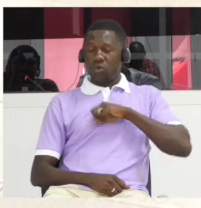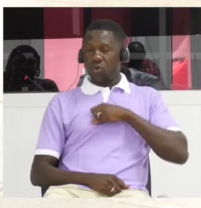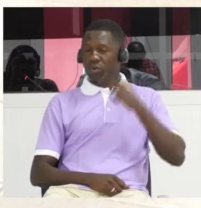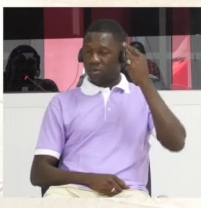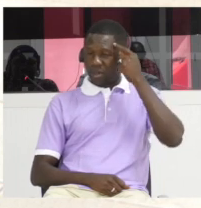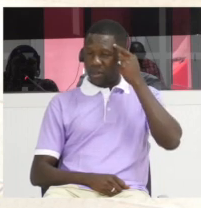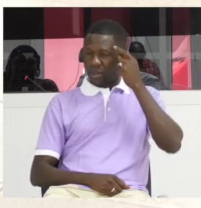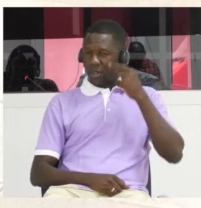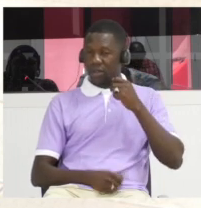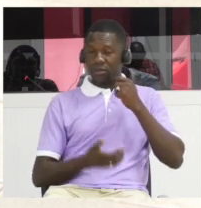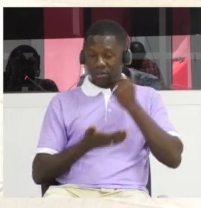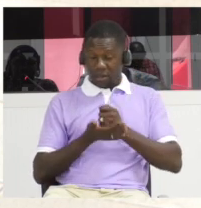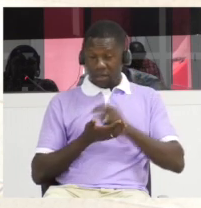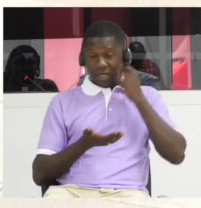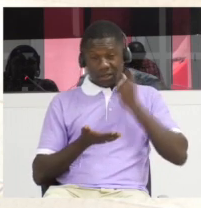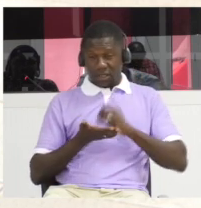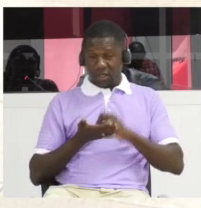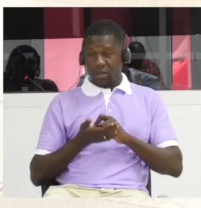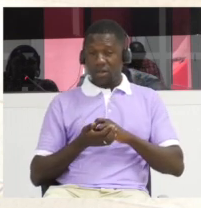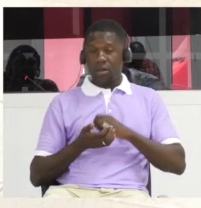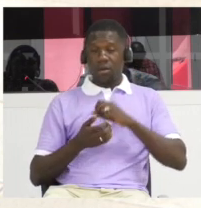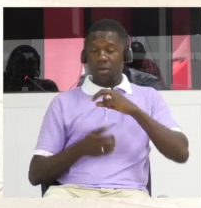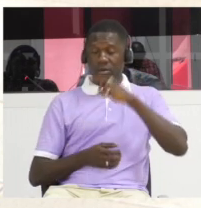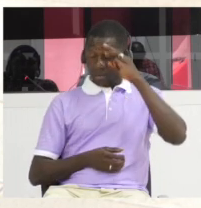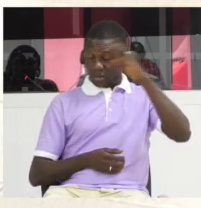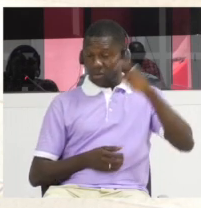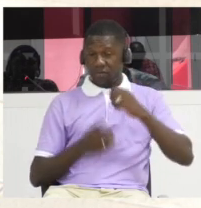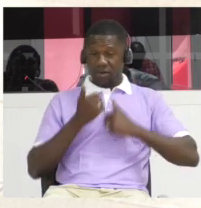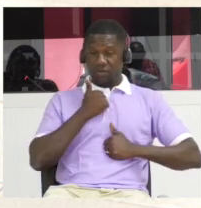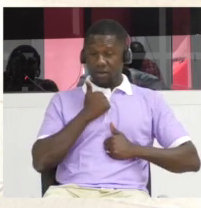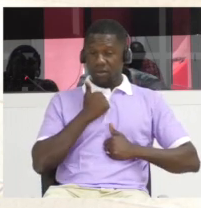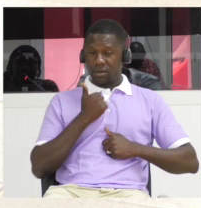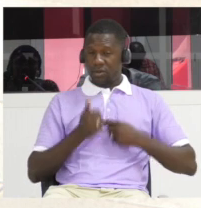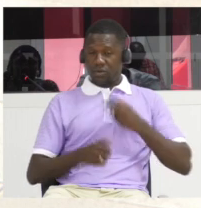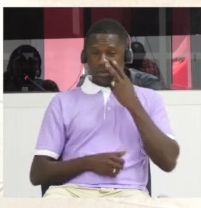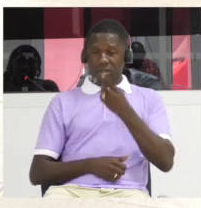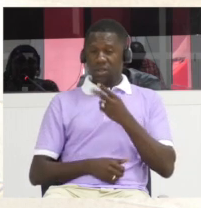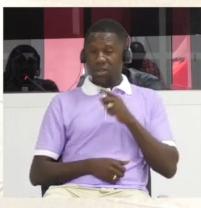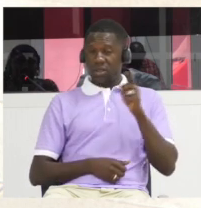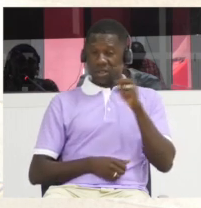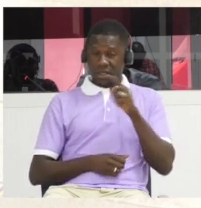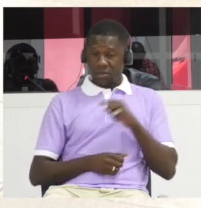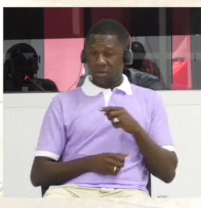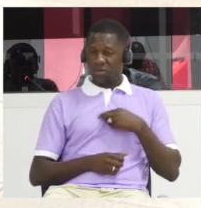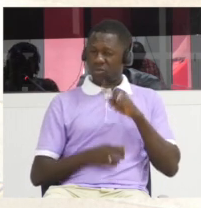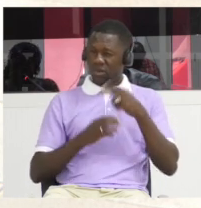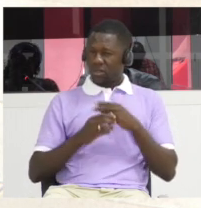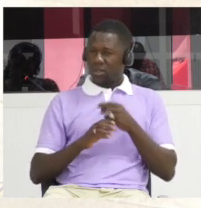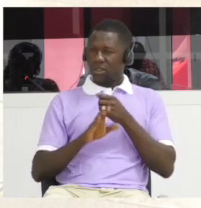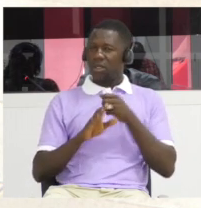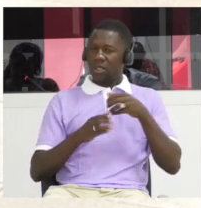Defense, you always saw the gendarmerie as somewhat of a counterforce to the